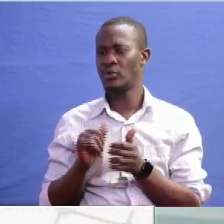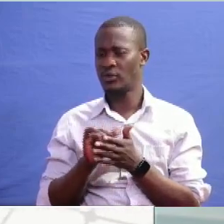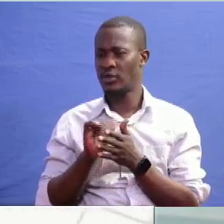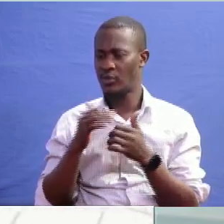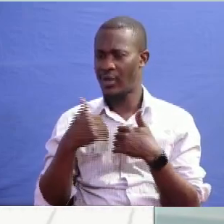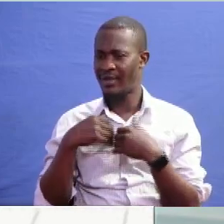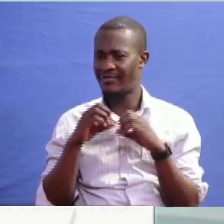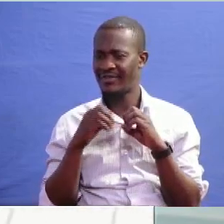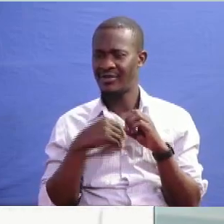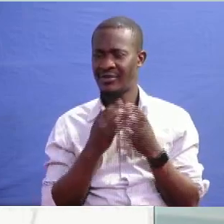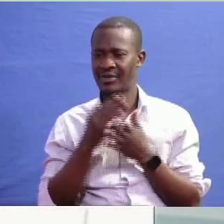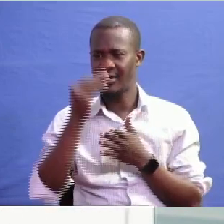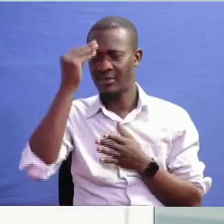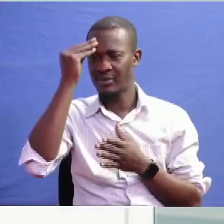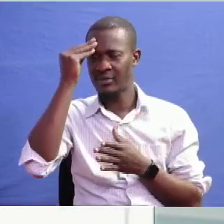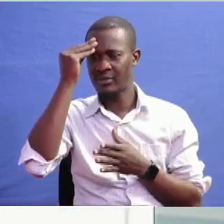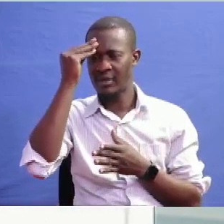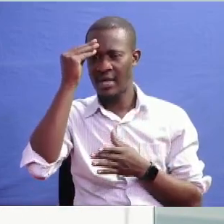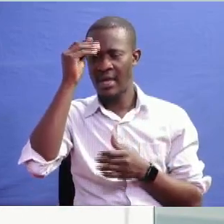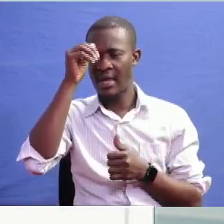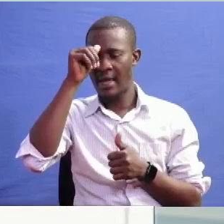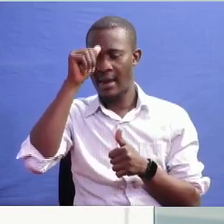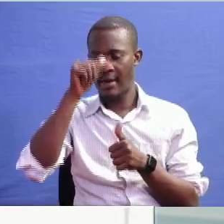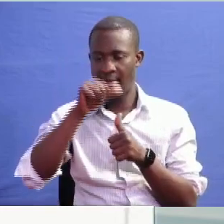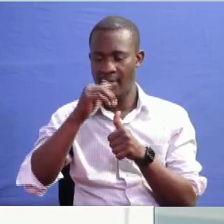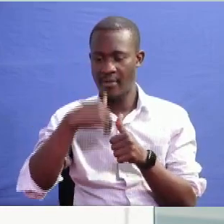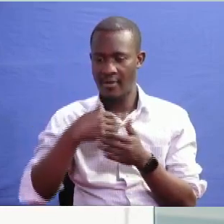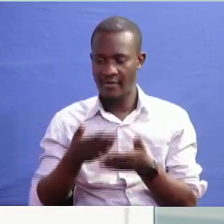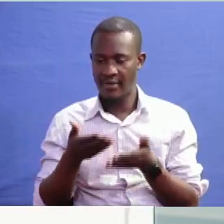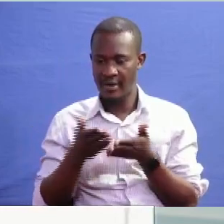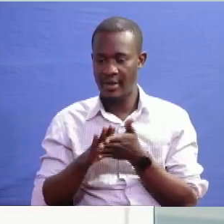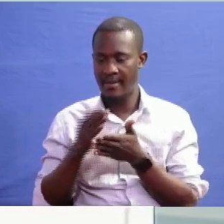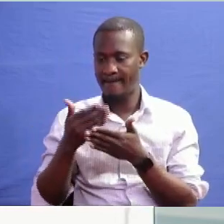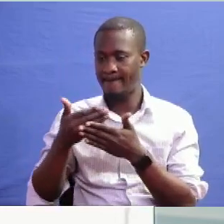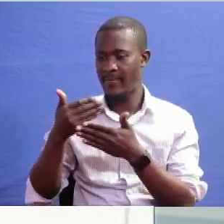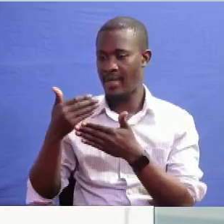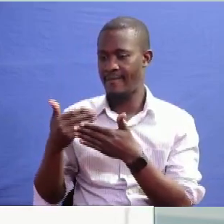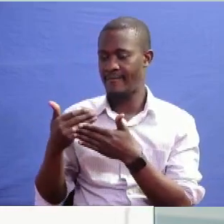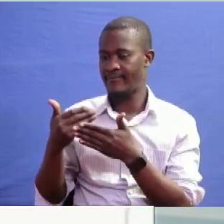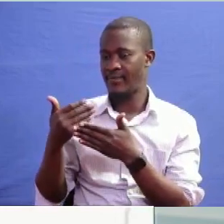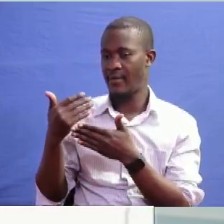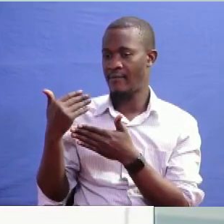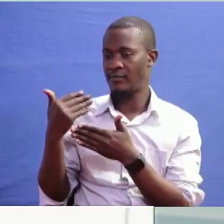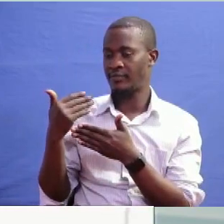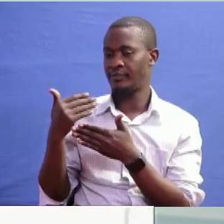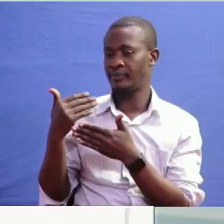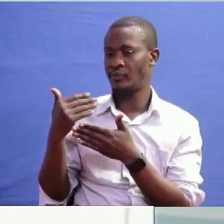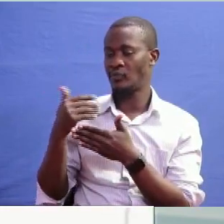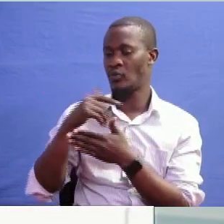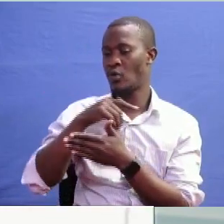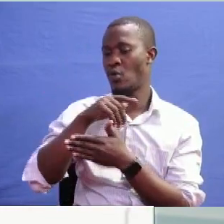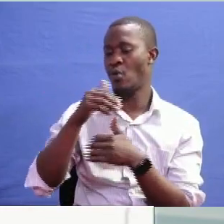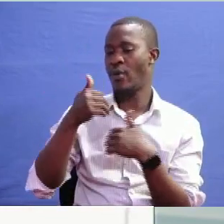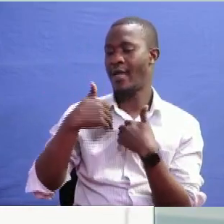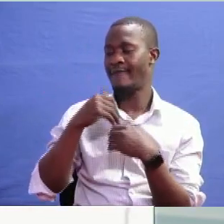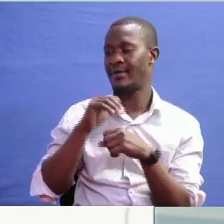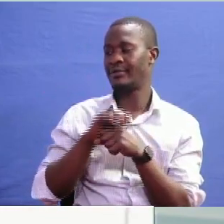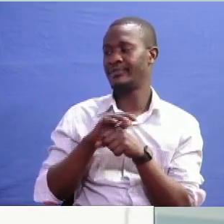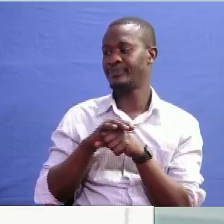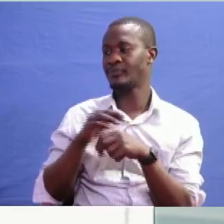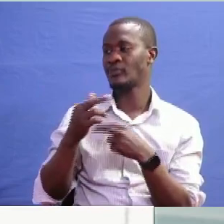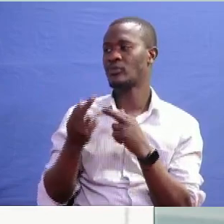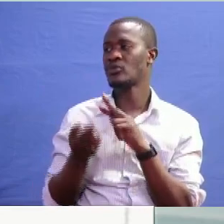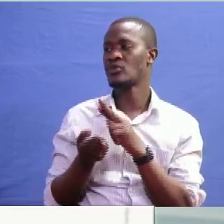antidote that we have been lacking in the education sector? Because remember, we have been here before, we had we have many reforms